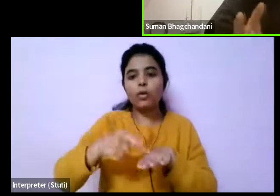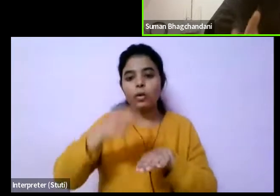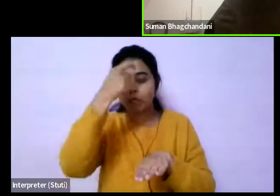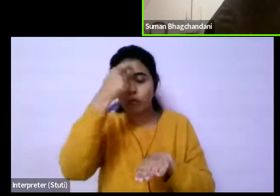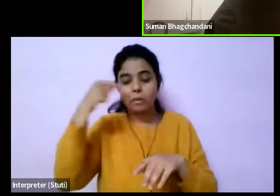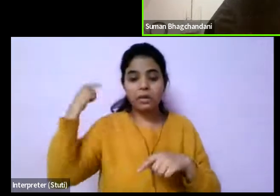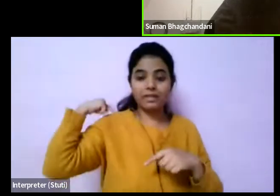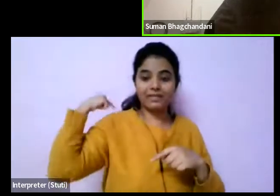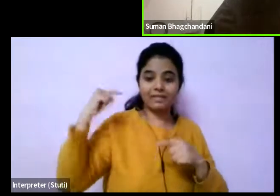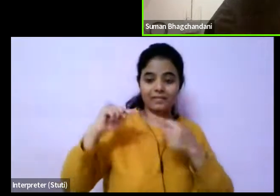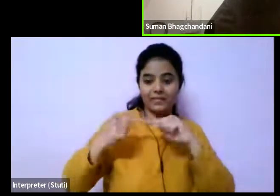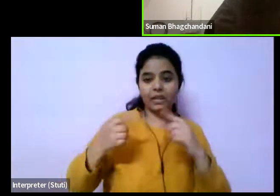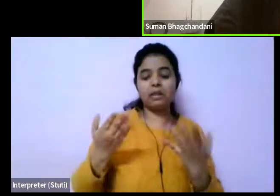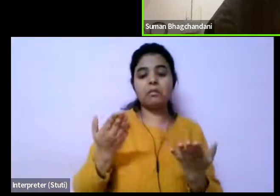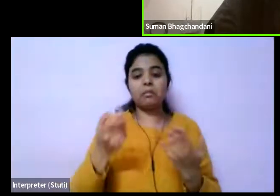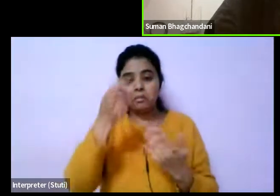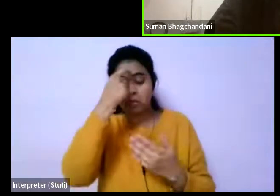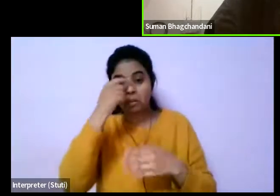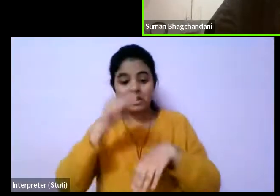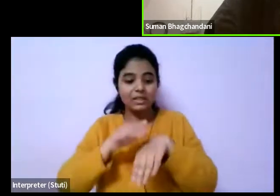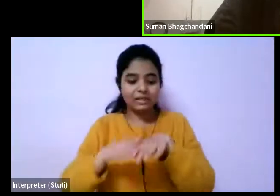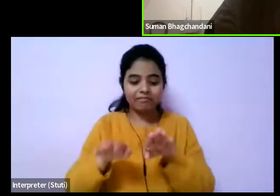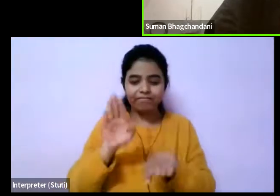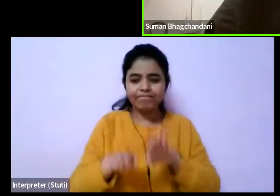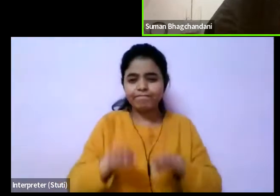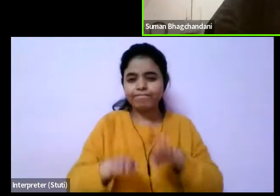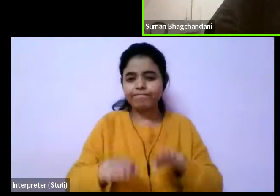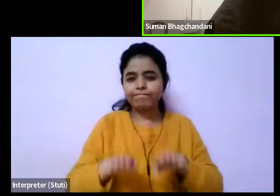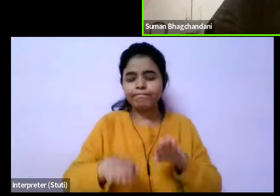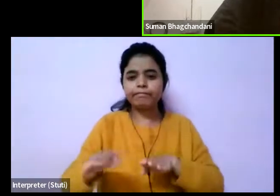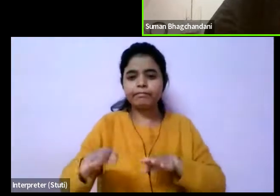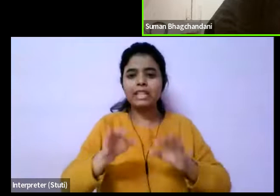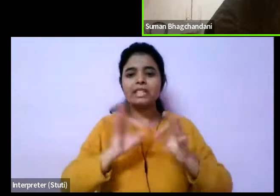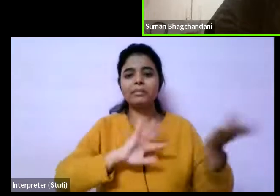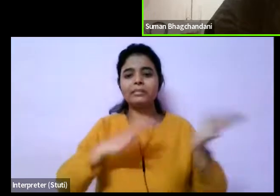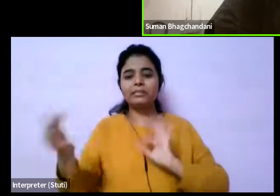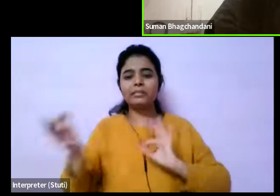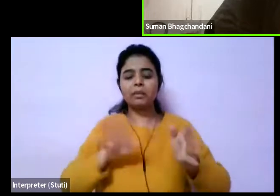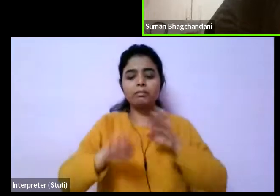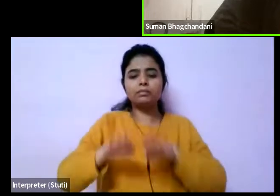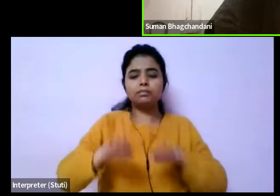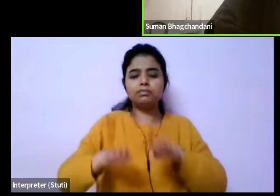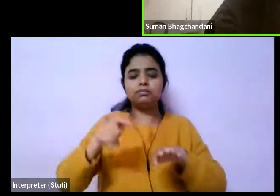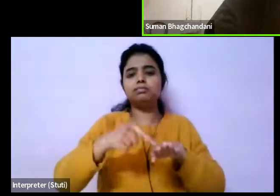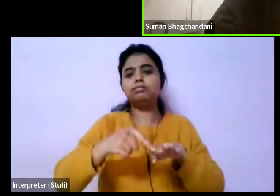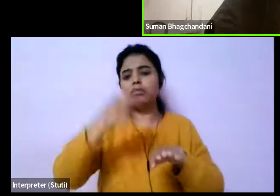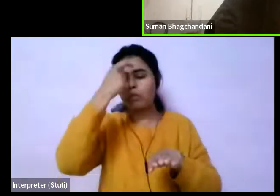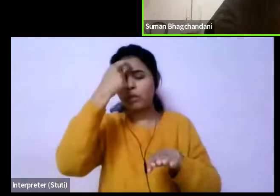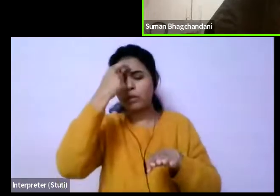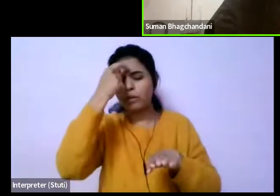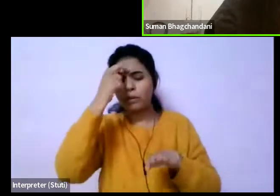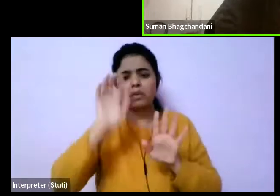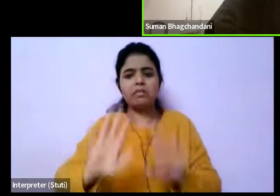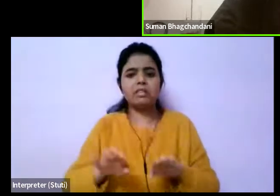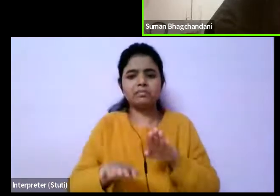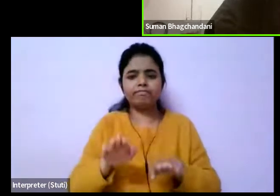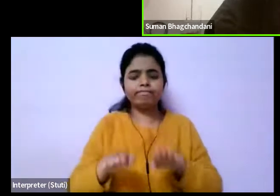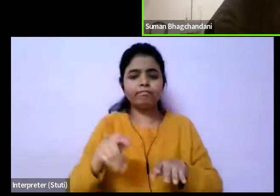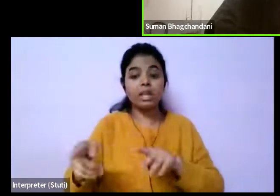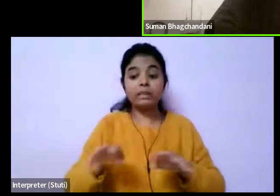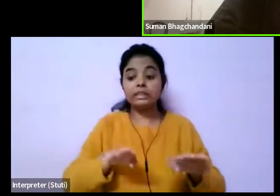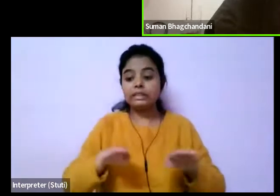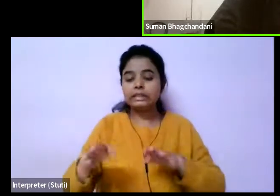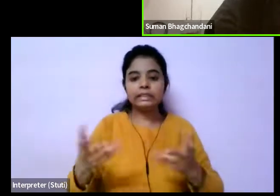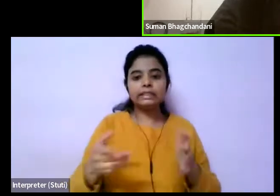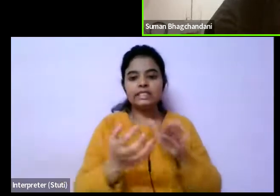trauma, inflammation of the skin of the feet due to repeated bare feet movement on a flat ground, as well as improper circulation and